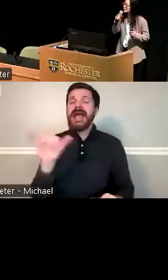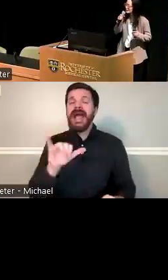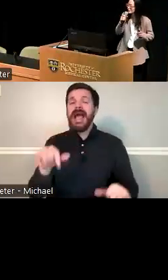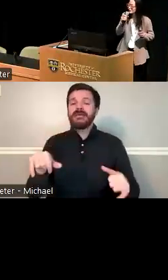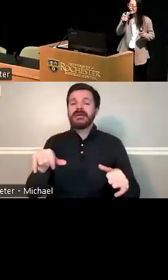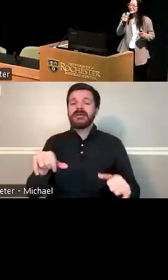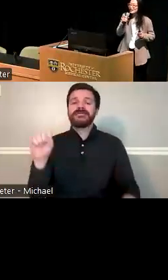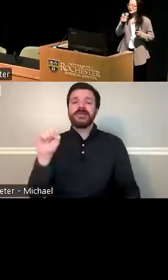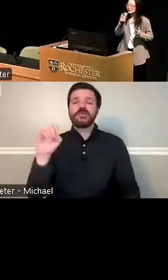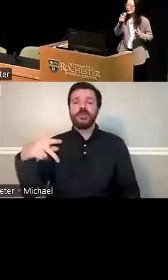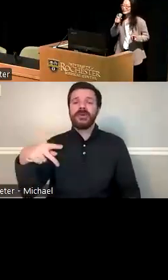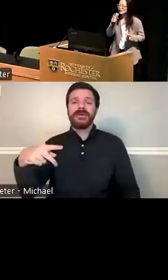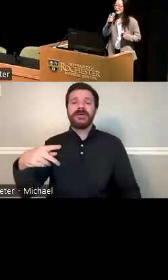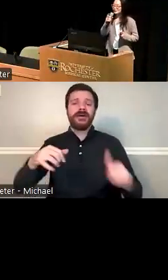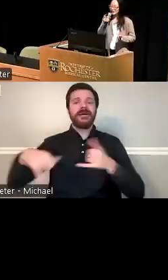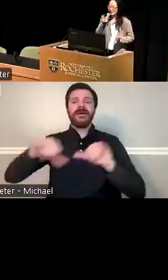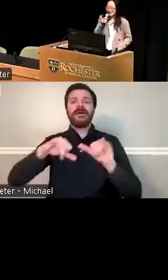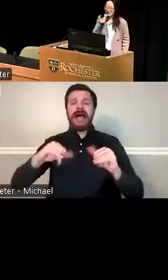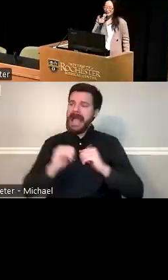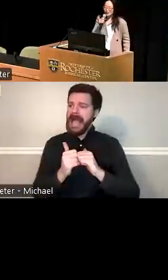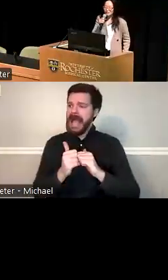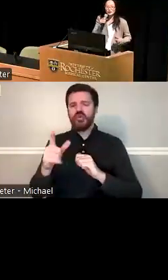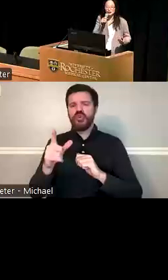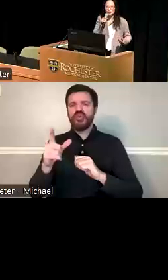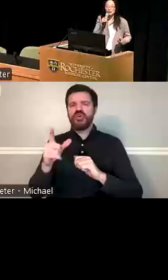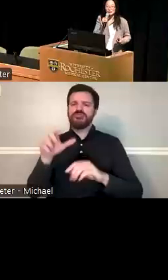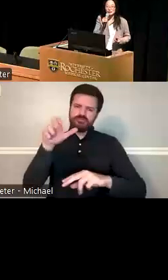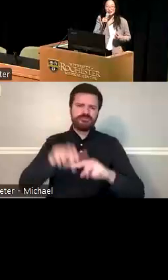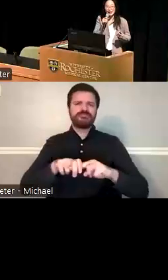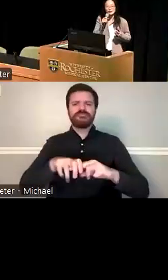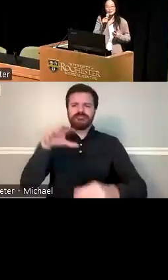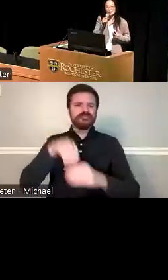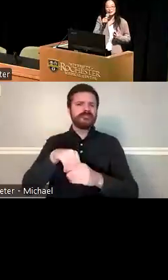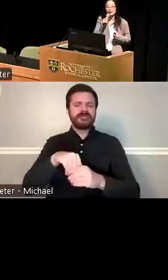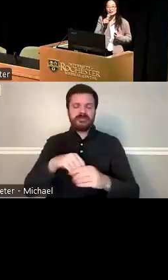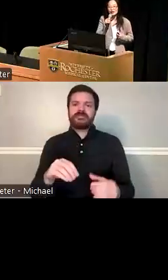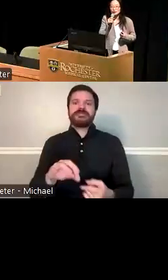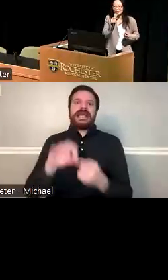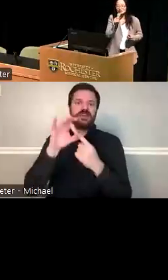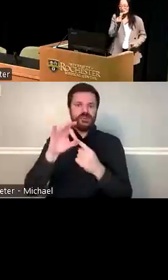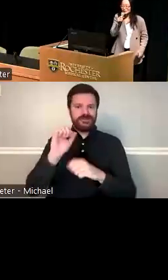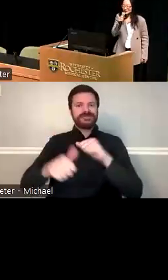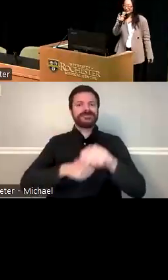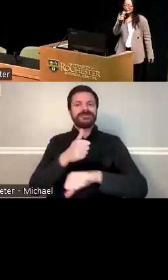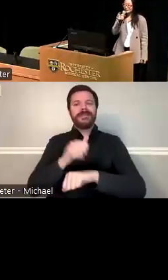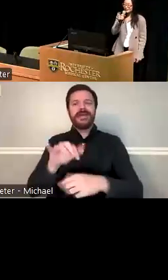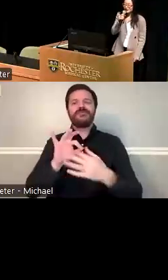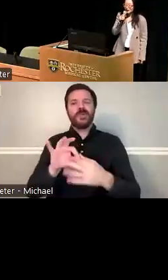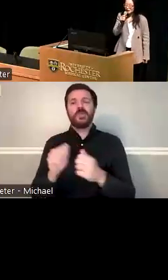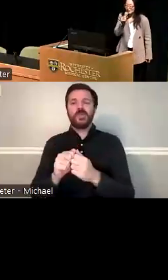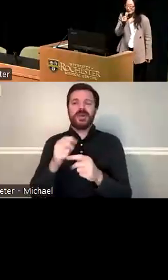operation procedure for that to claim your place in the table, especially when it comes to establishing that relationship with the